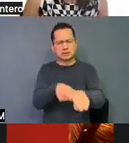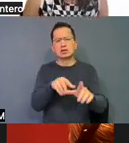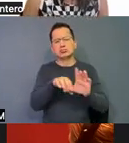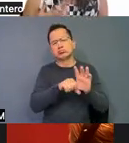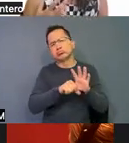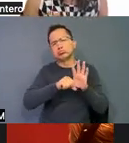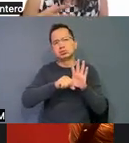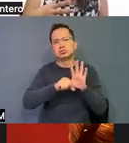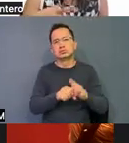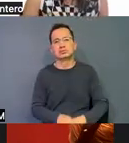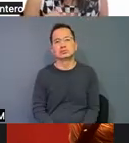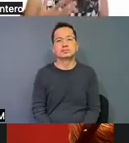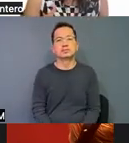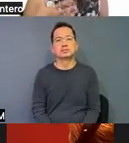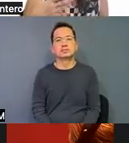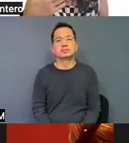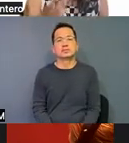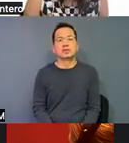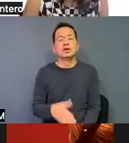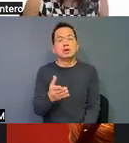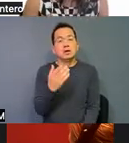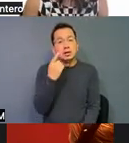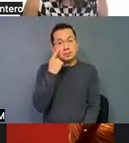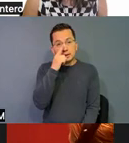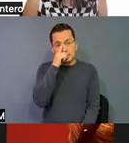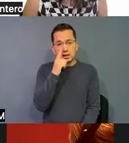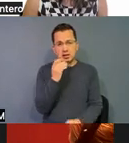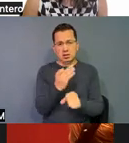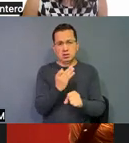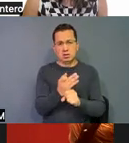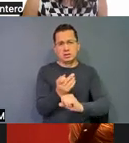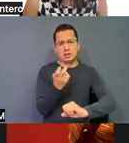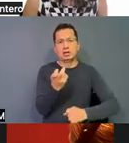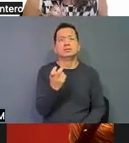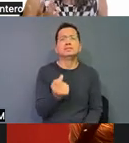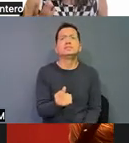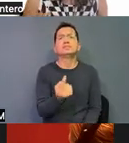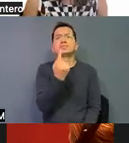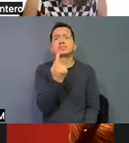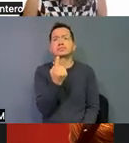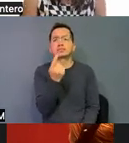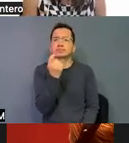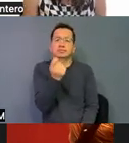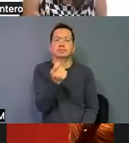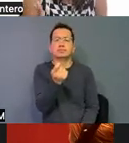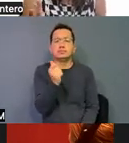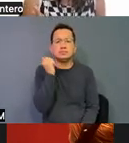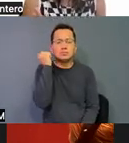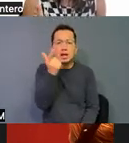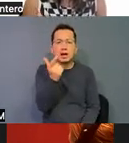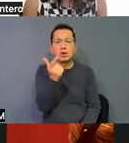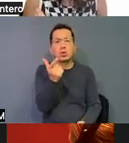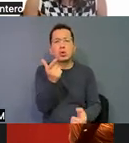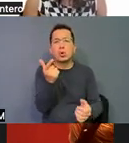Being part of a team that is doing first response in the case of an emergency is something that, even though it's a